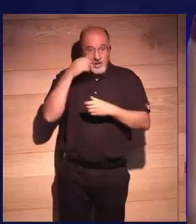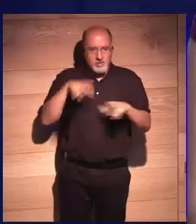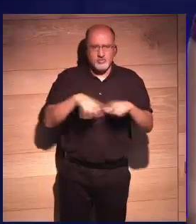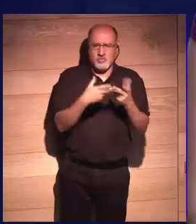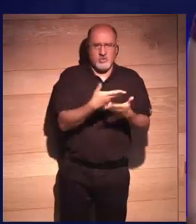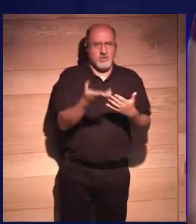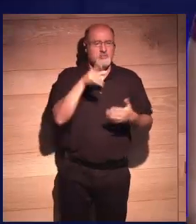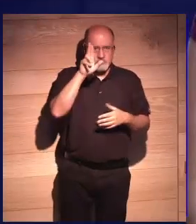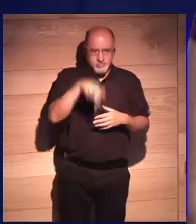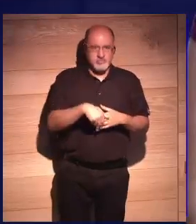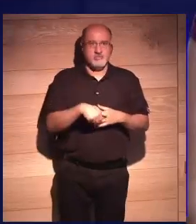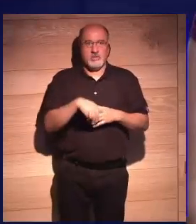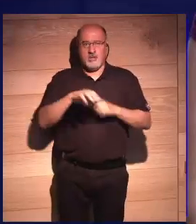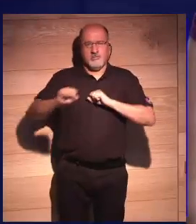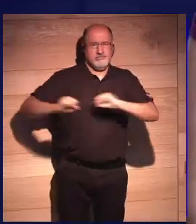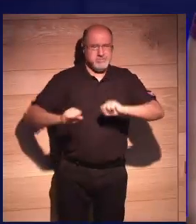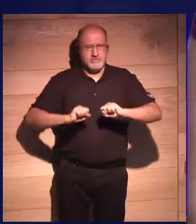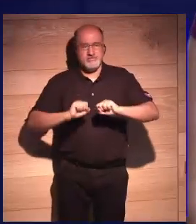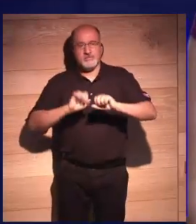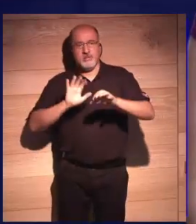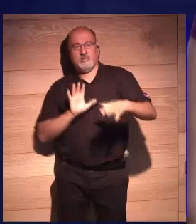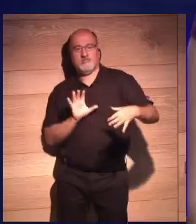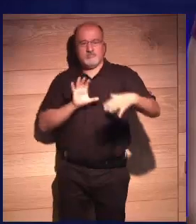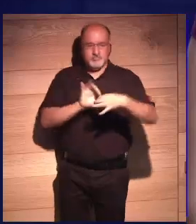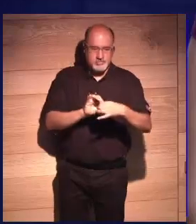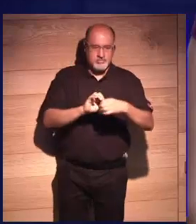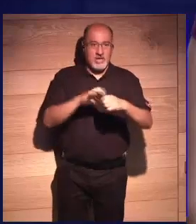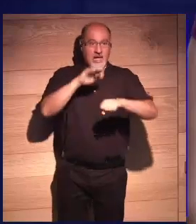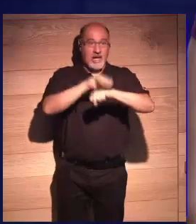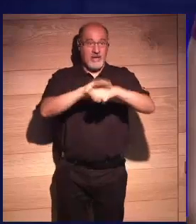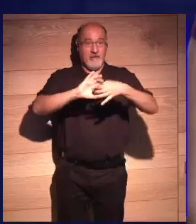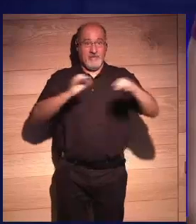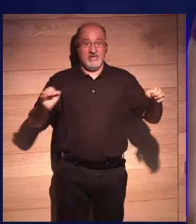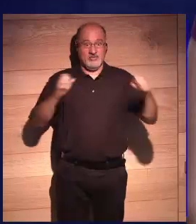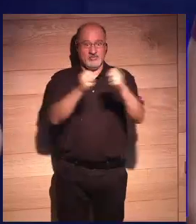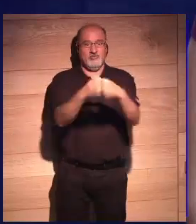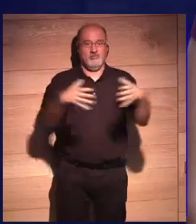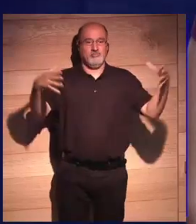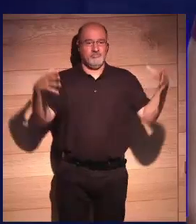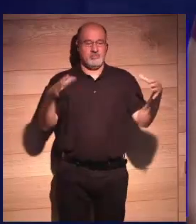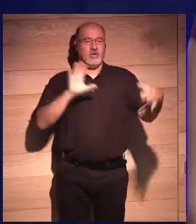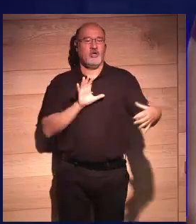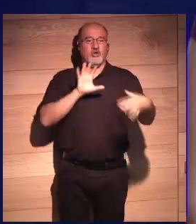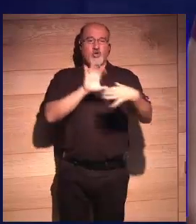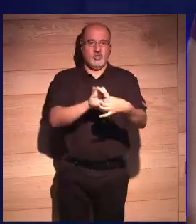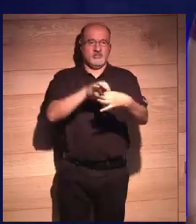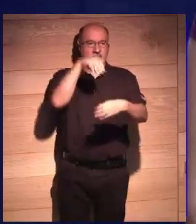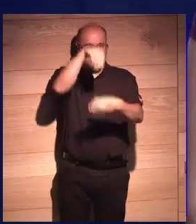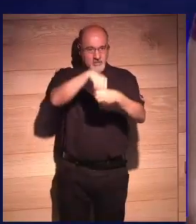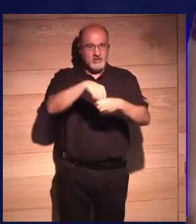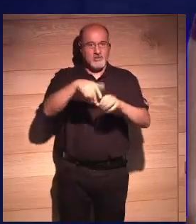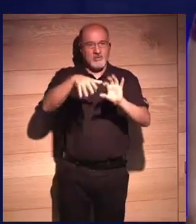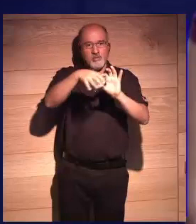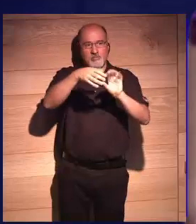experience in VR. La caña cuando te conectas a un sitio con tus amigos a vivir. But when you connect with your friends somewhere, I also put the